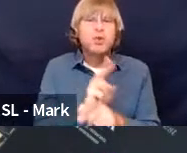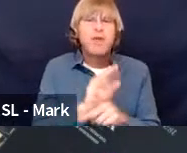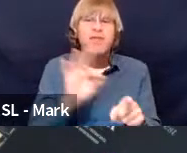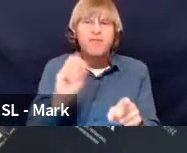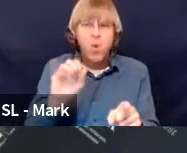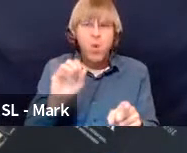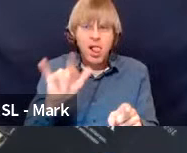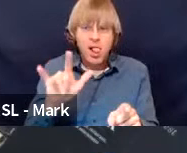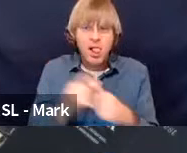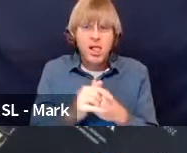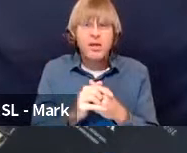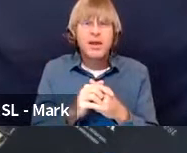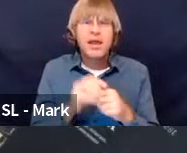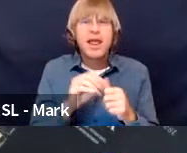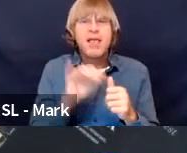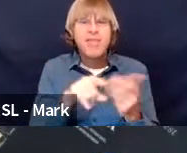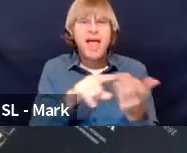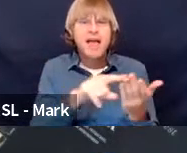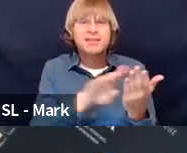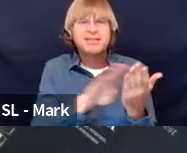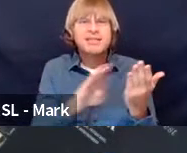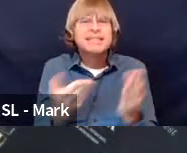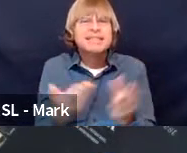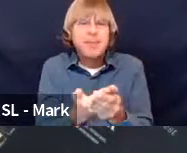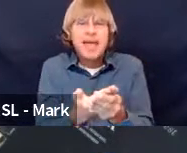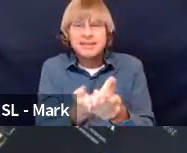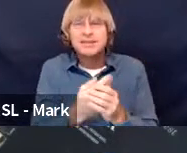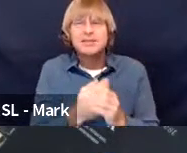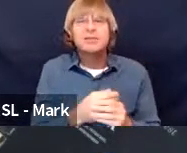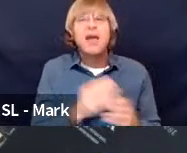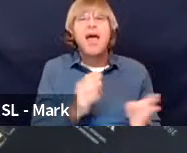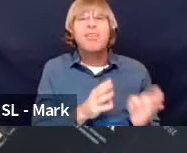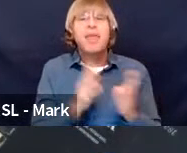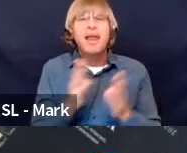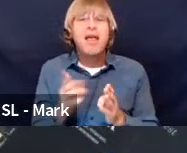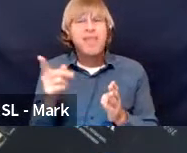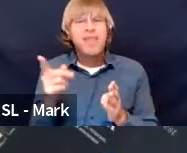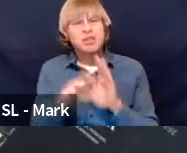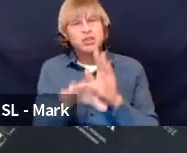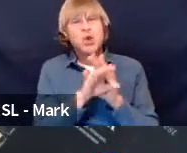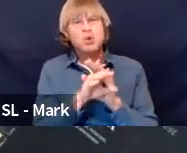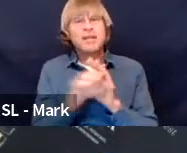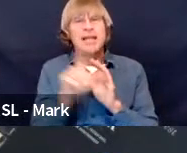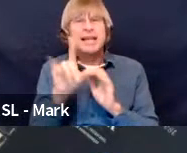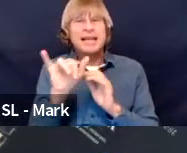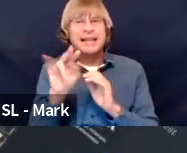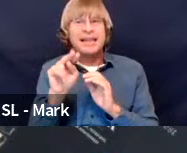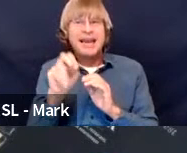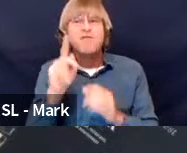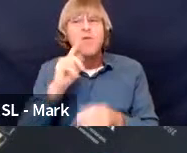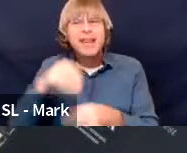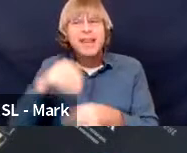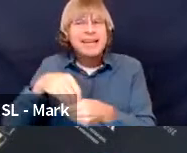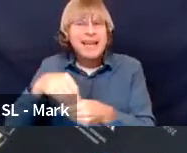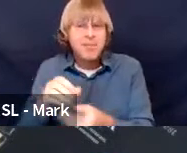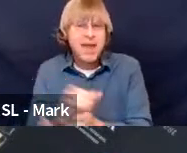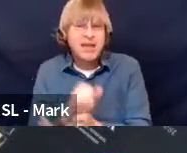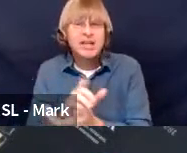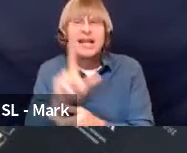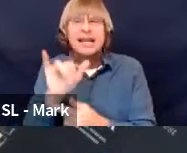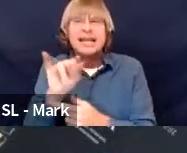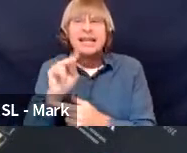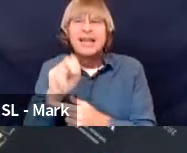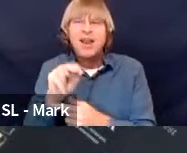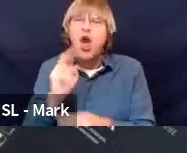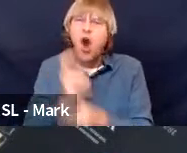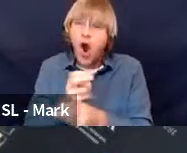foil in this little slip case. And then again, they chose linen for these interior pages. Linen's a super